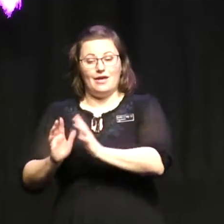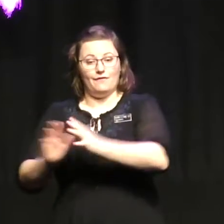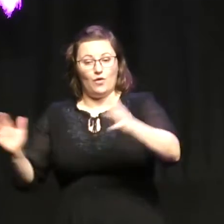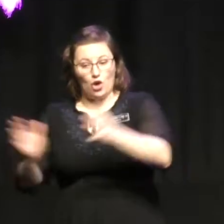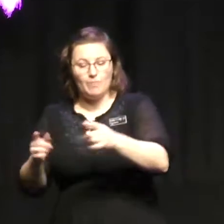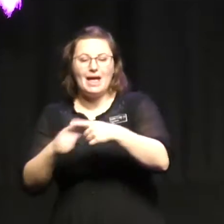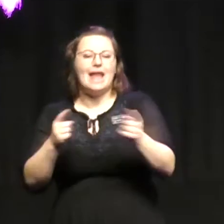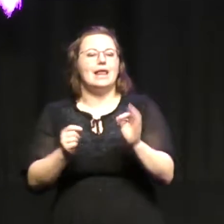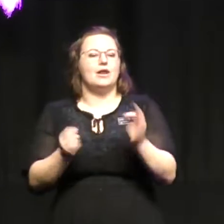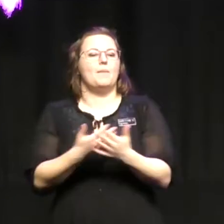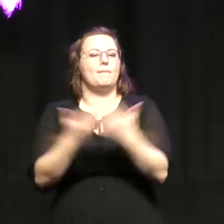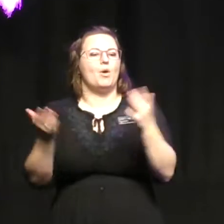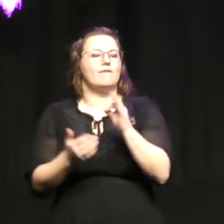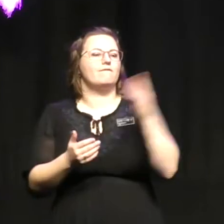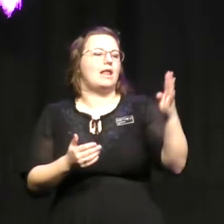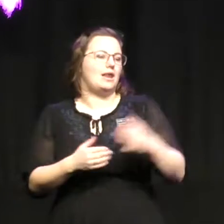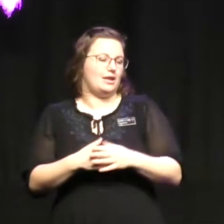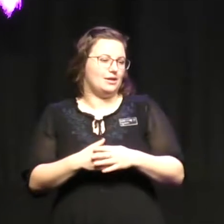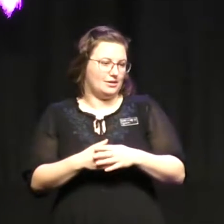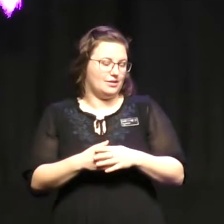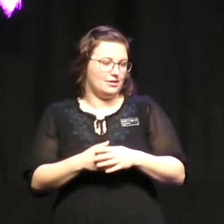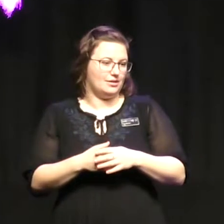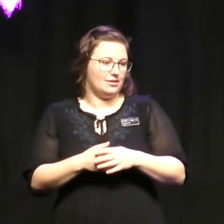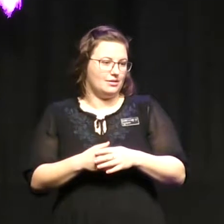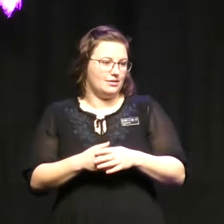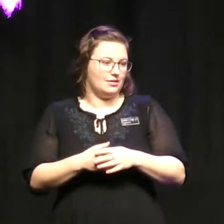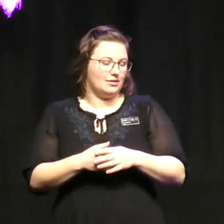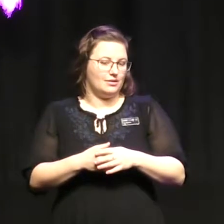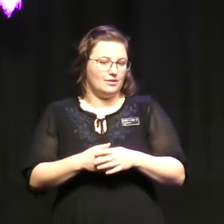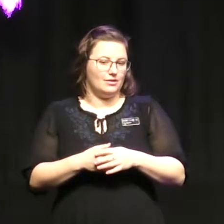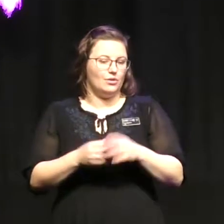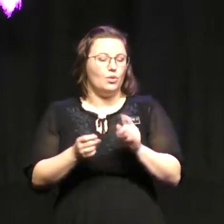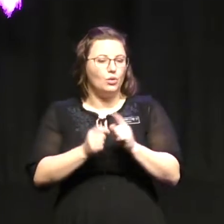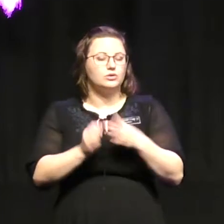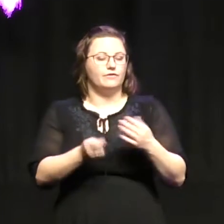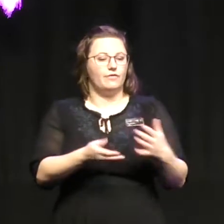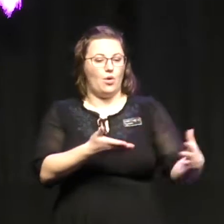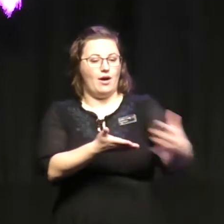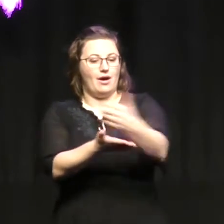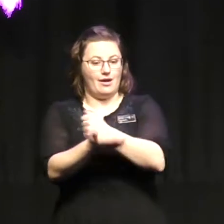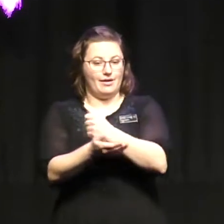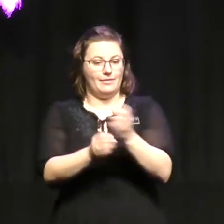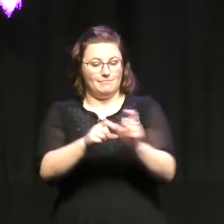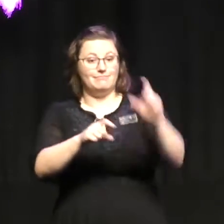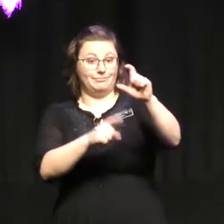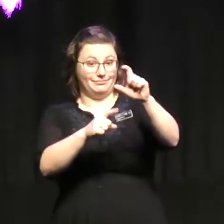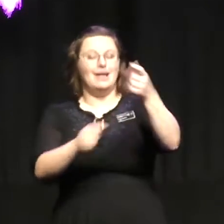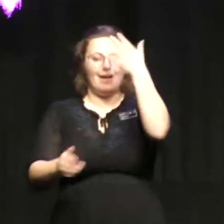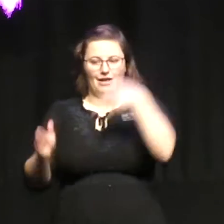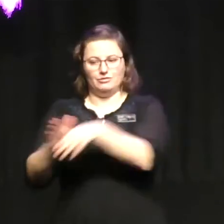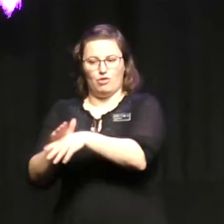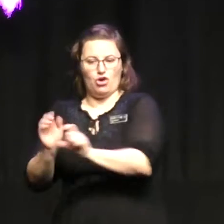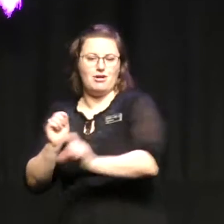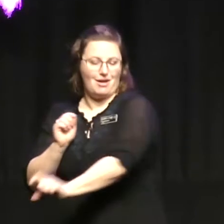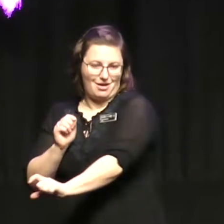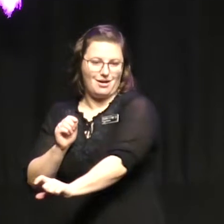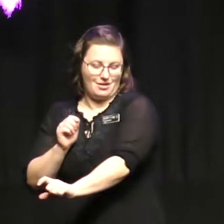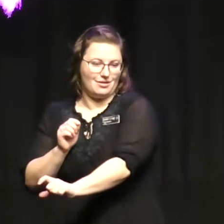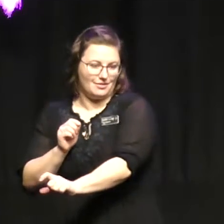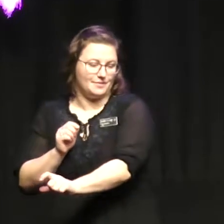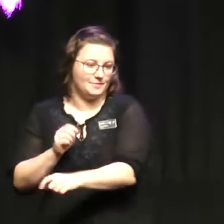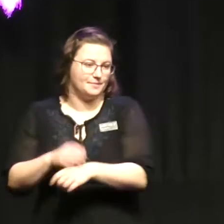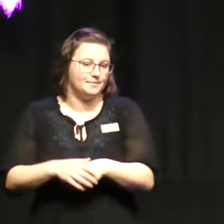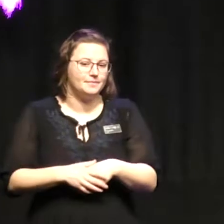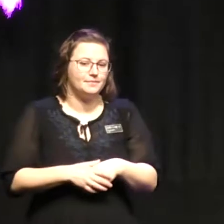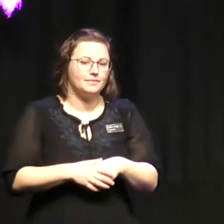in diversity, and that generates surplus for savings and helps plan mitigate the